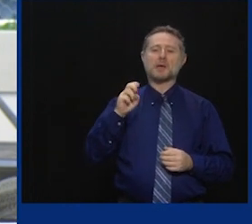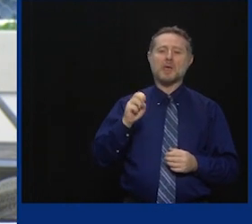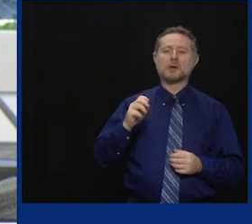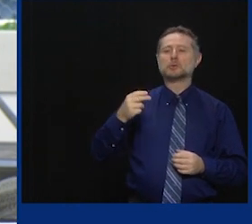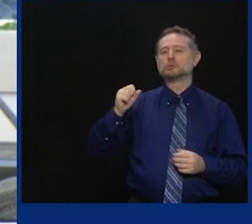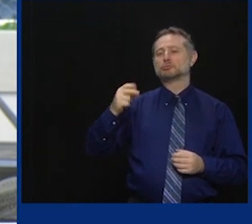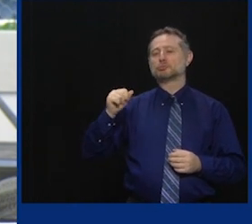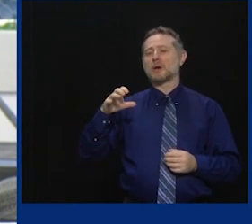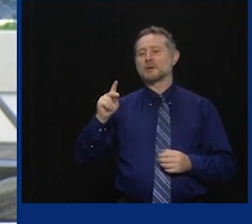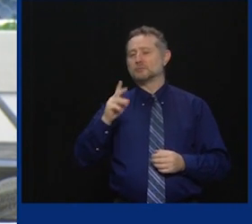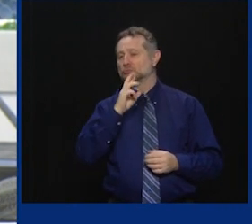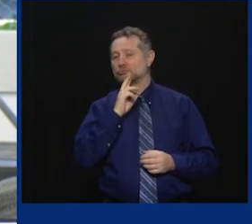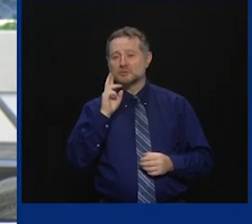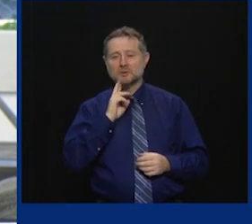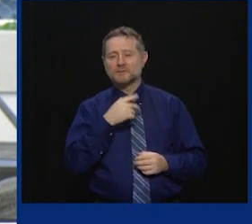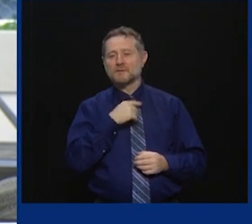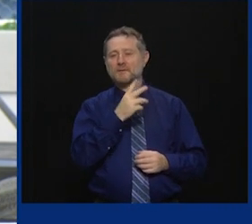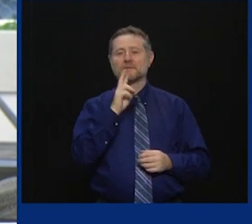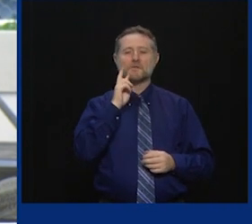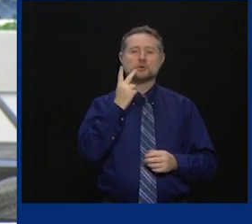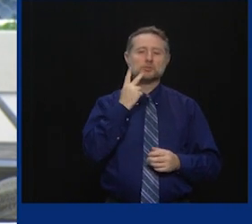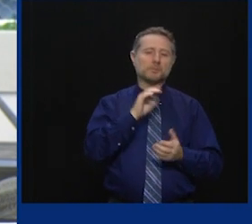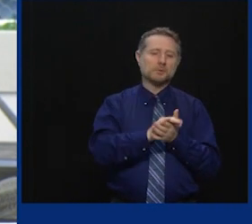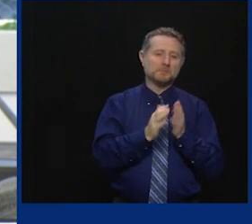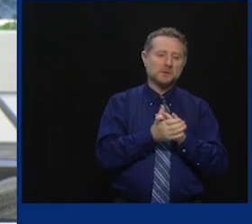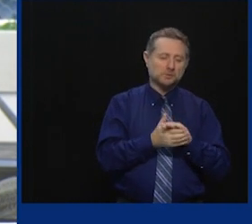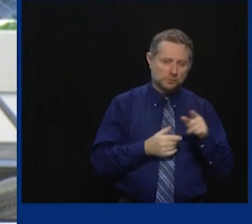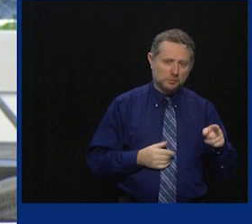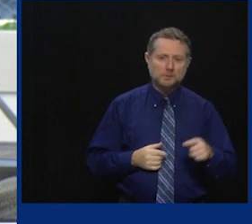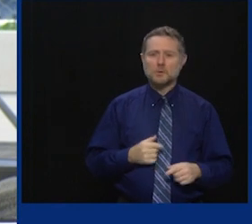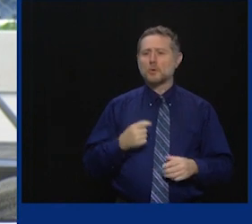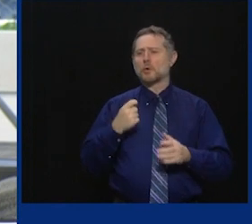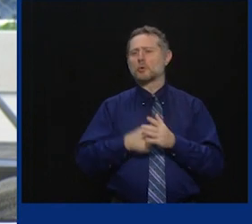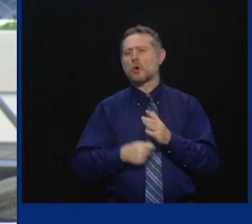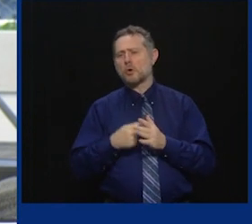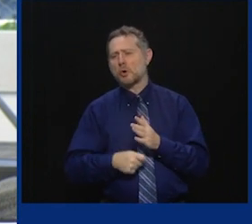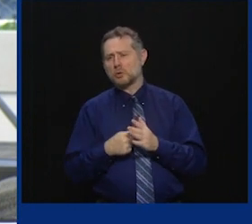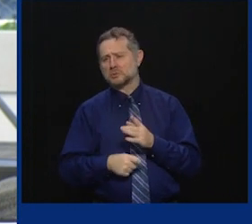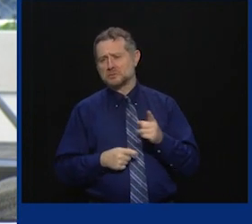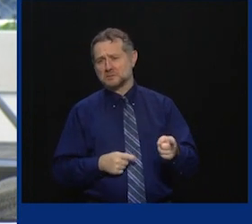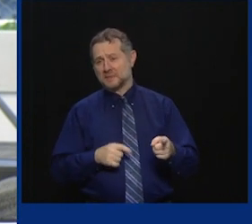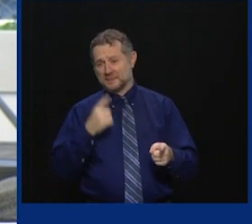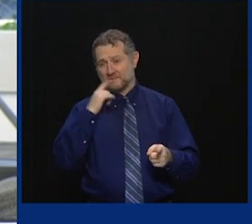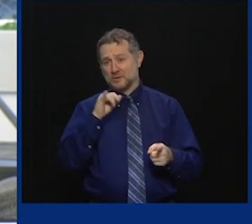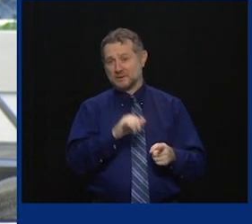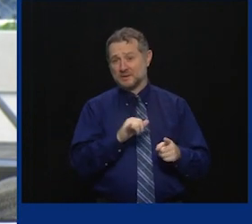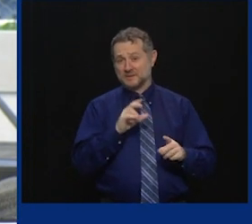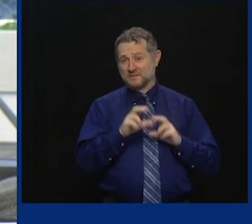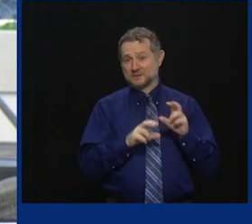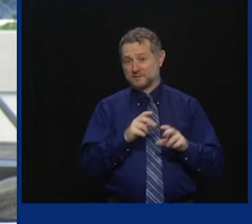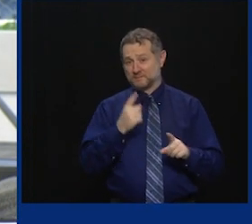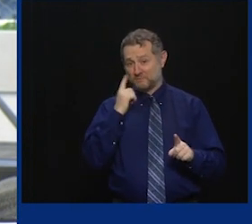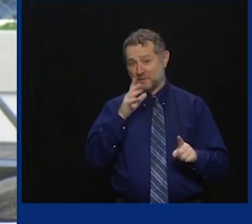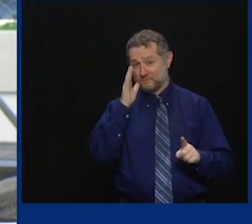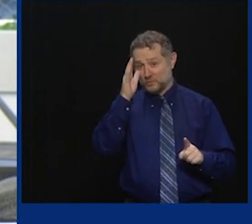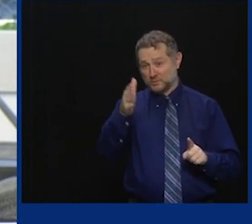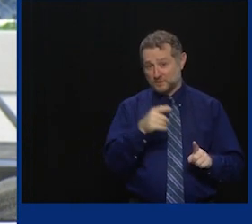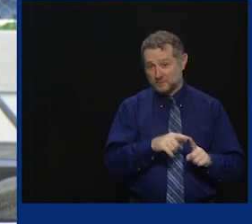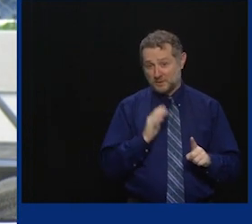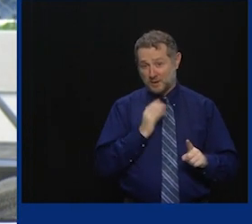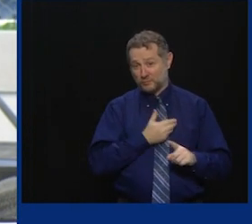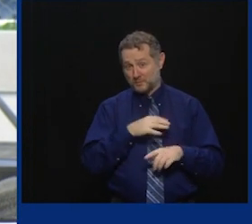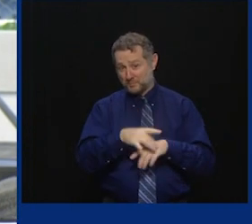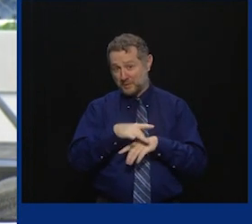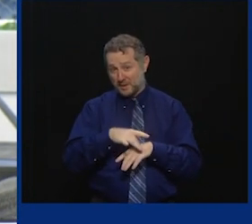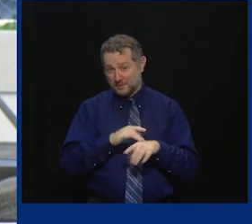So what's the cost per family of this dramatic investment in the future of our planet?